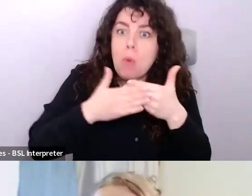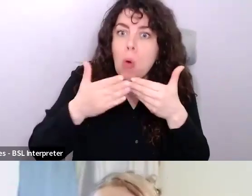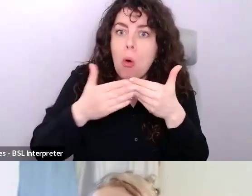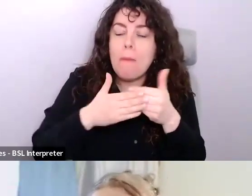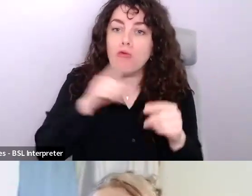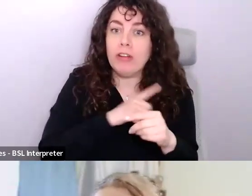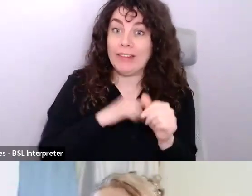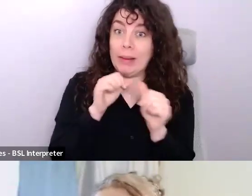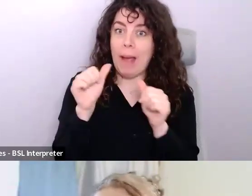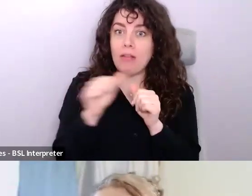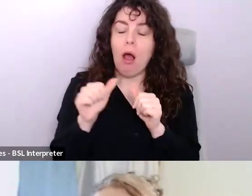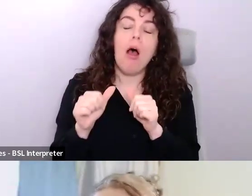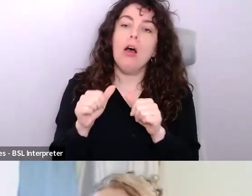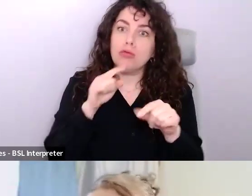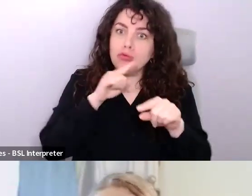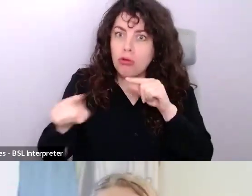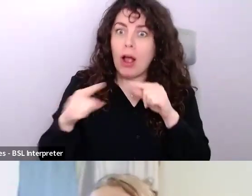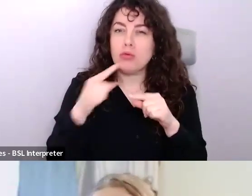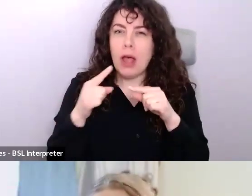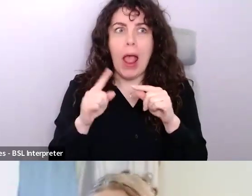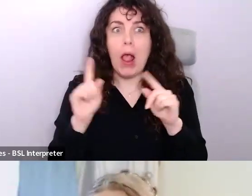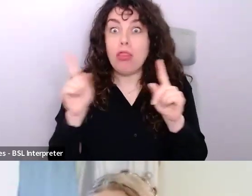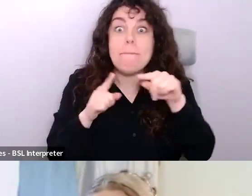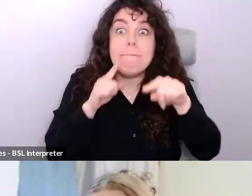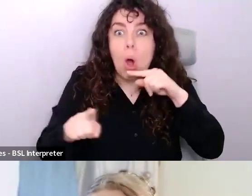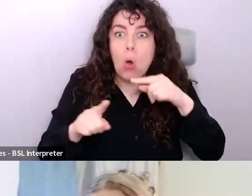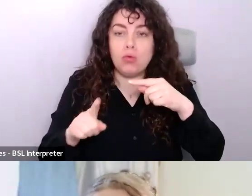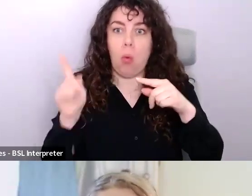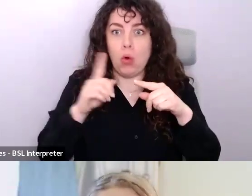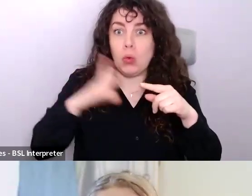So always give the higher end of the ranges and list everything.